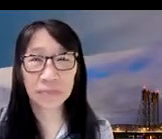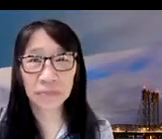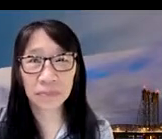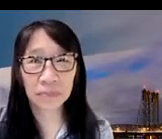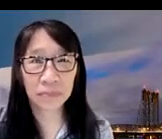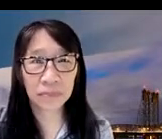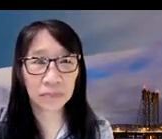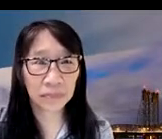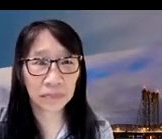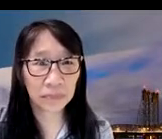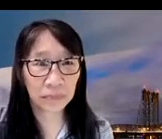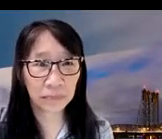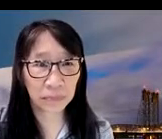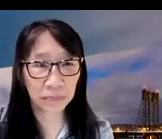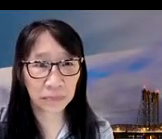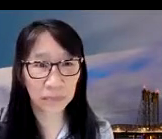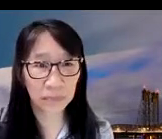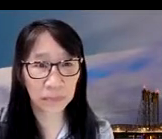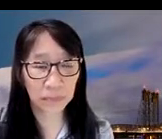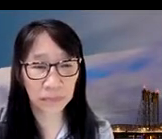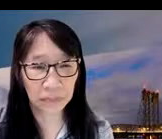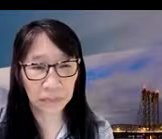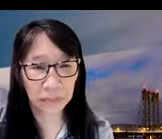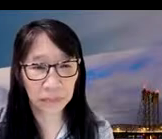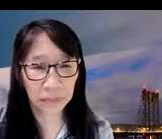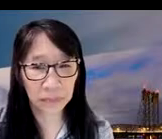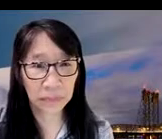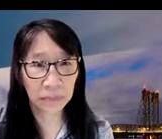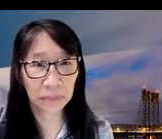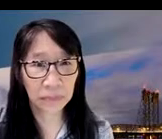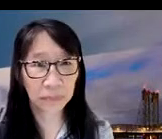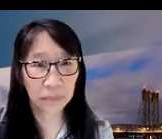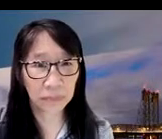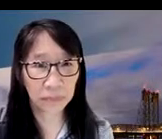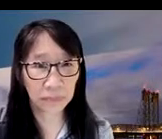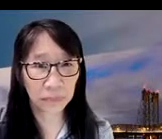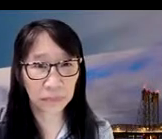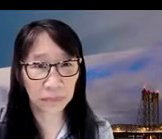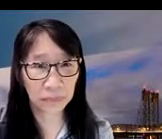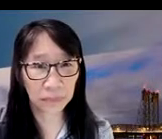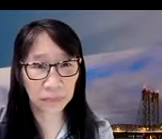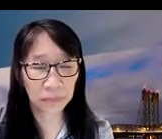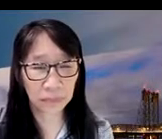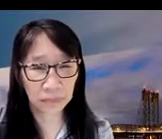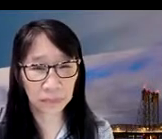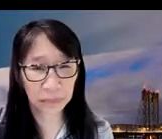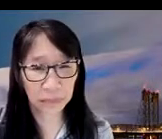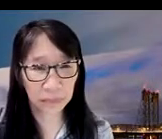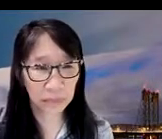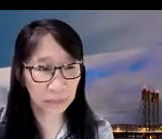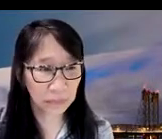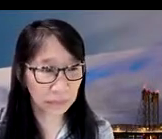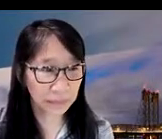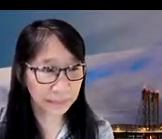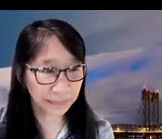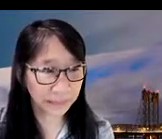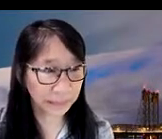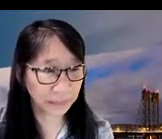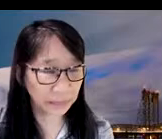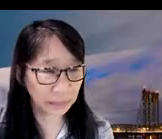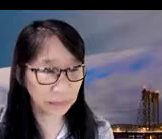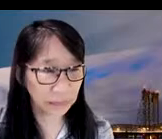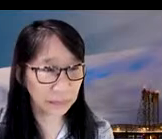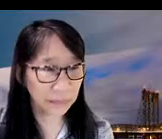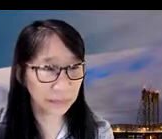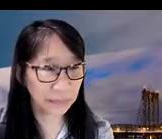Portland, I can see that working. But I think that chances are Hayden Island or Jansen